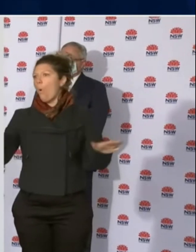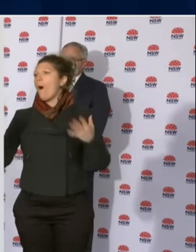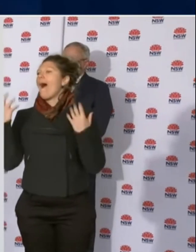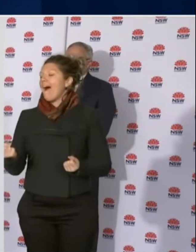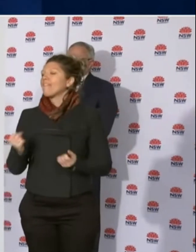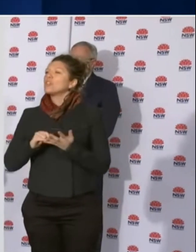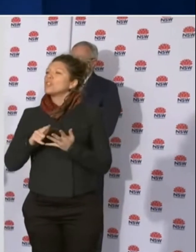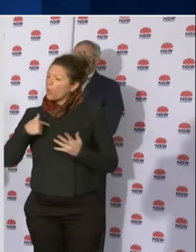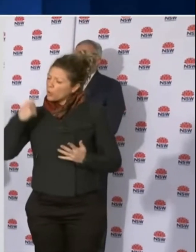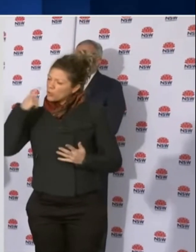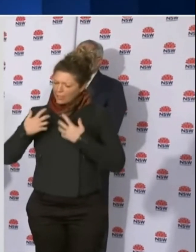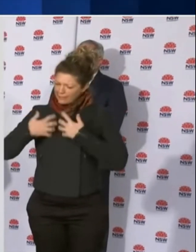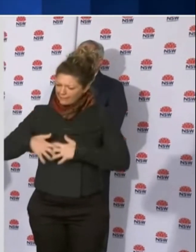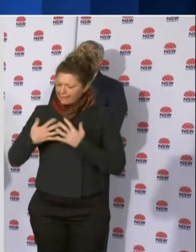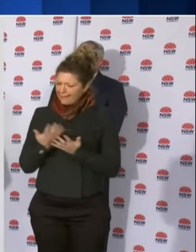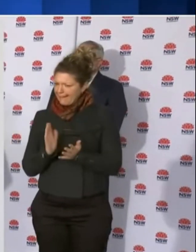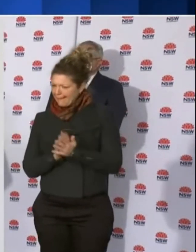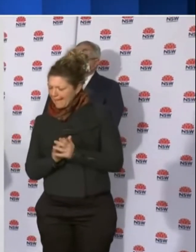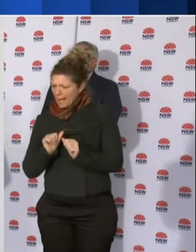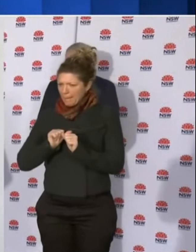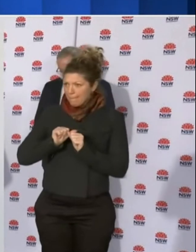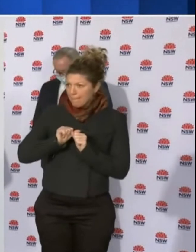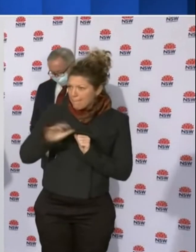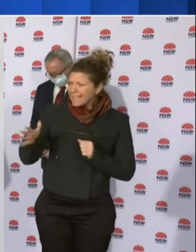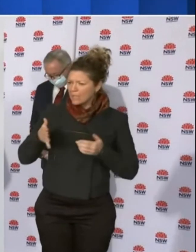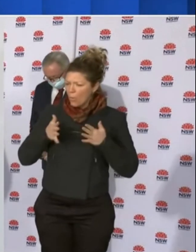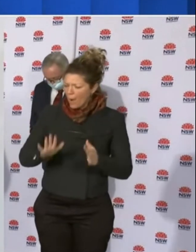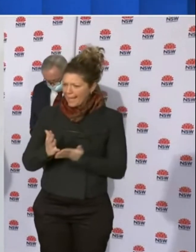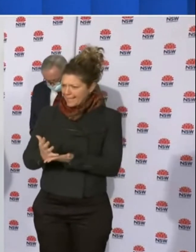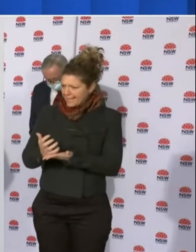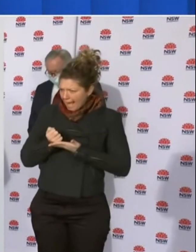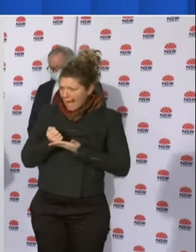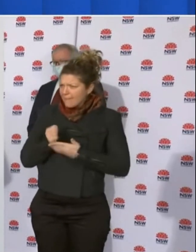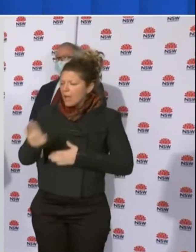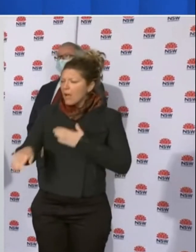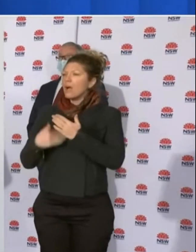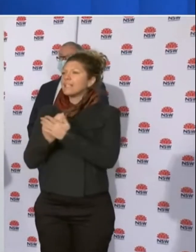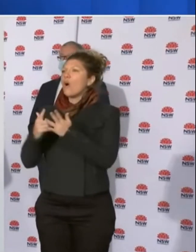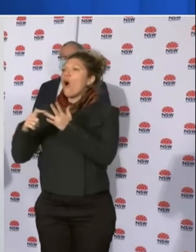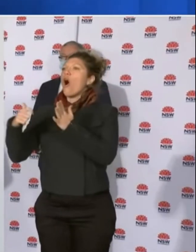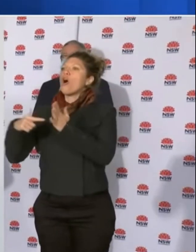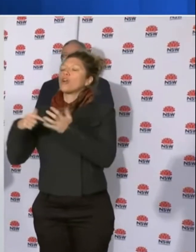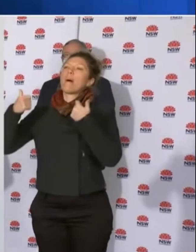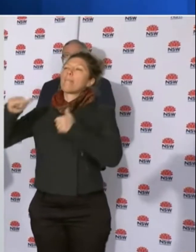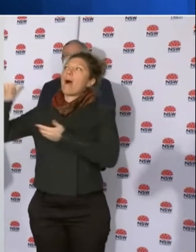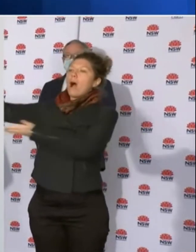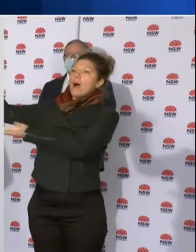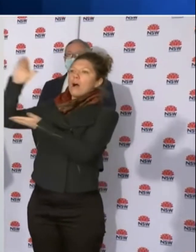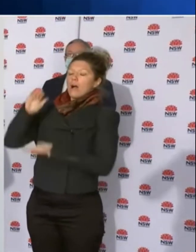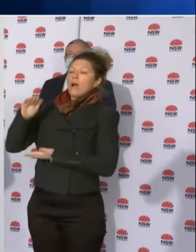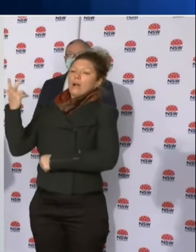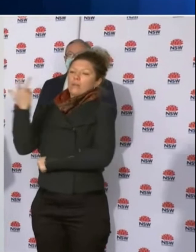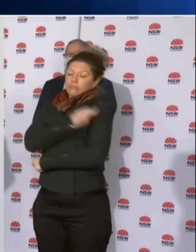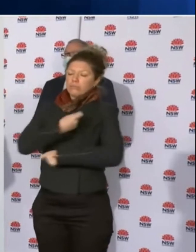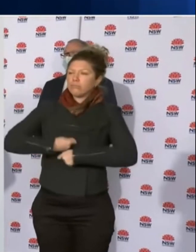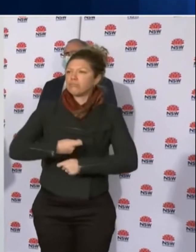work out how we can best live safely and freely until at least the end of October, when those vaccination rates are much higher. An